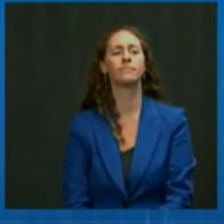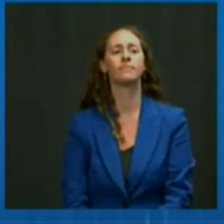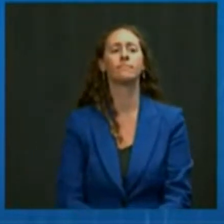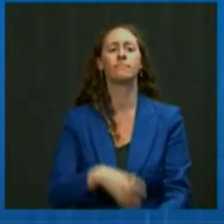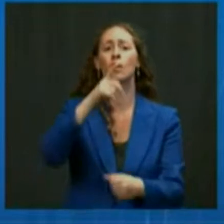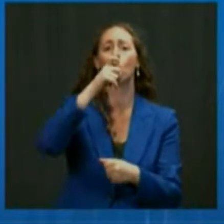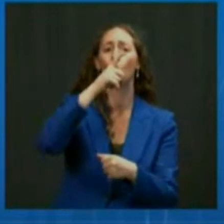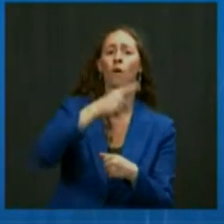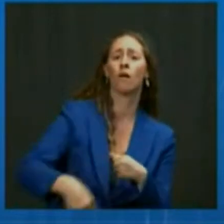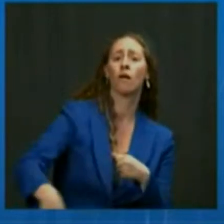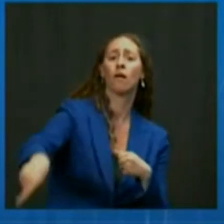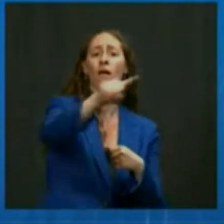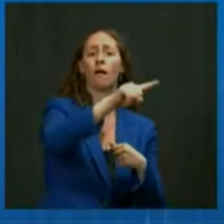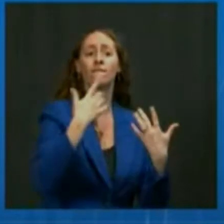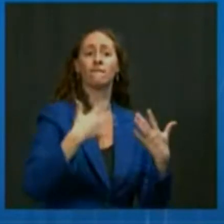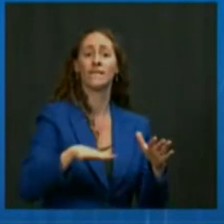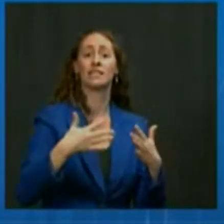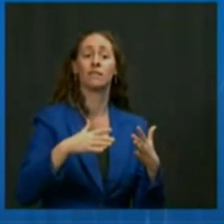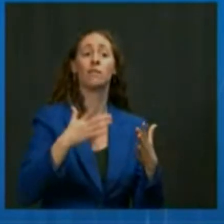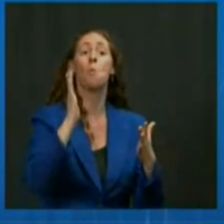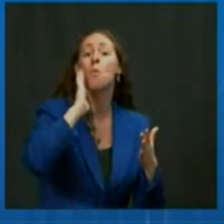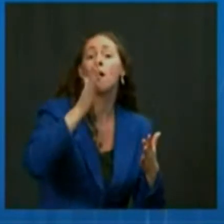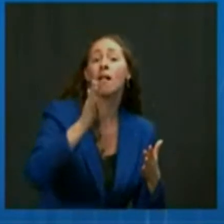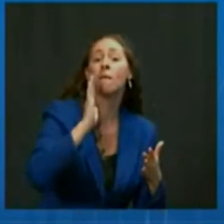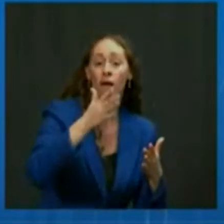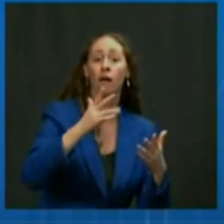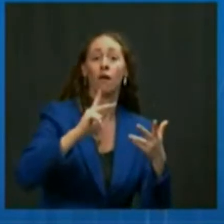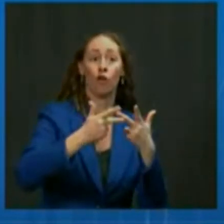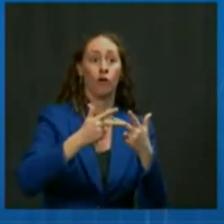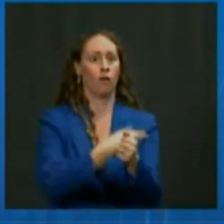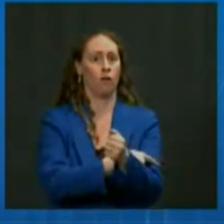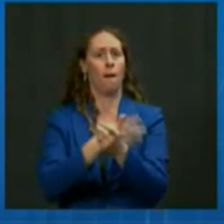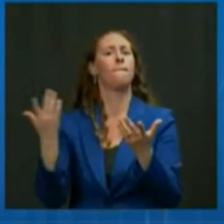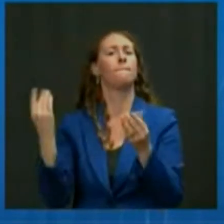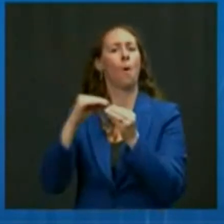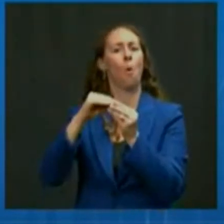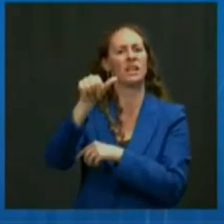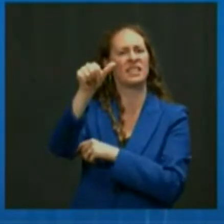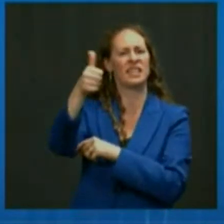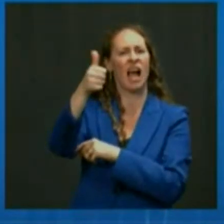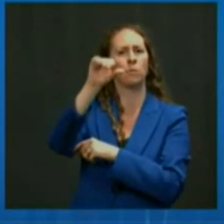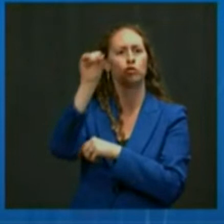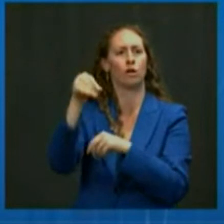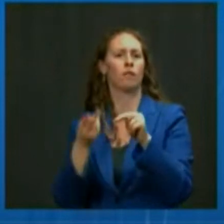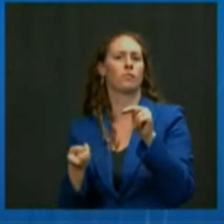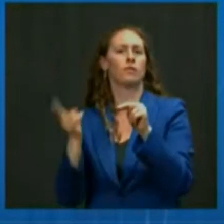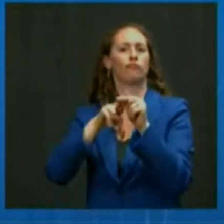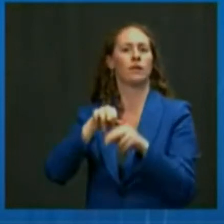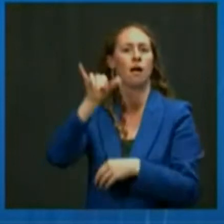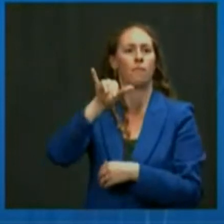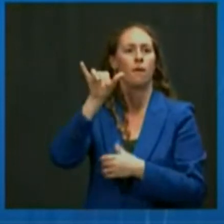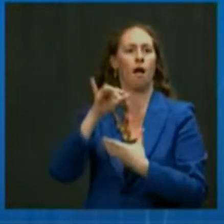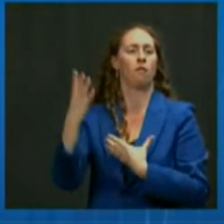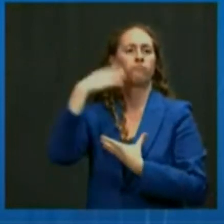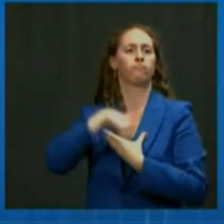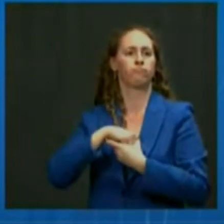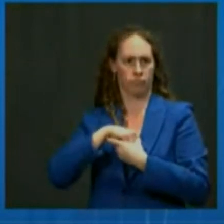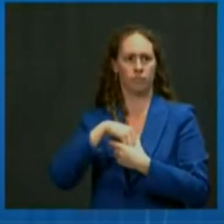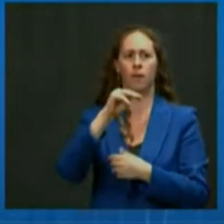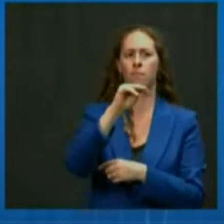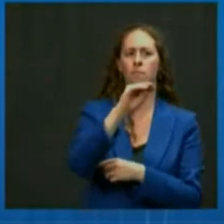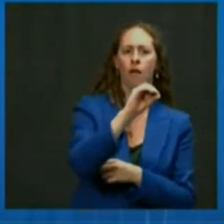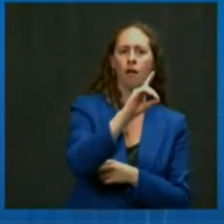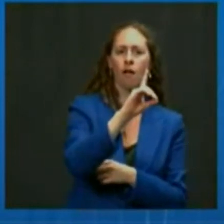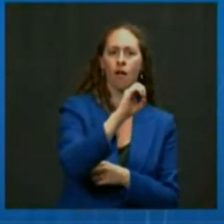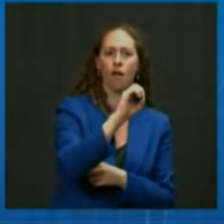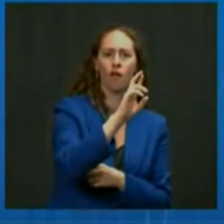tenfold. These are data from Moderna, but Pfizer has announced very similar data. The bottom line is,